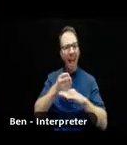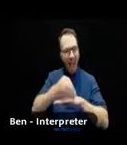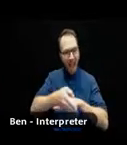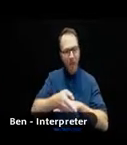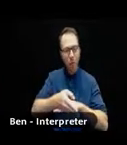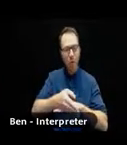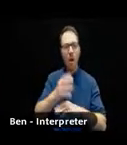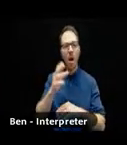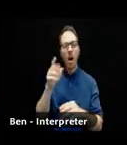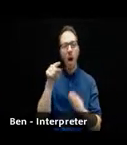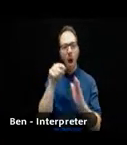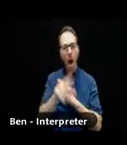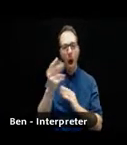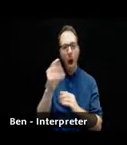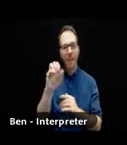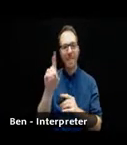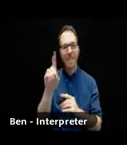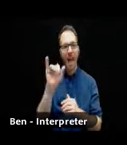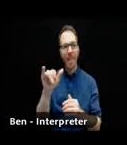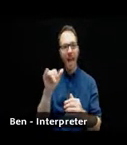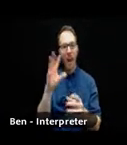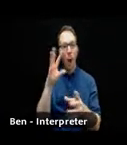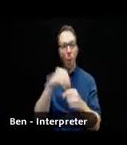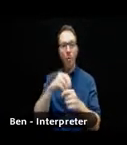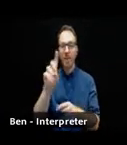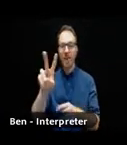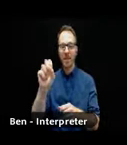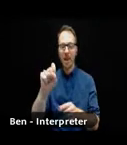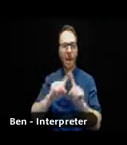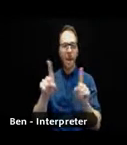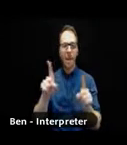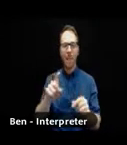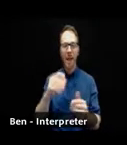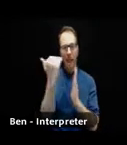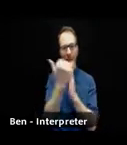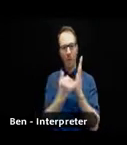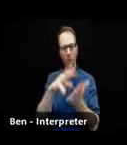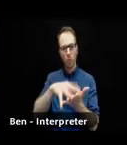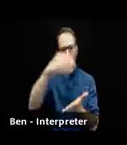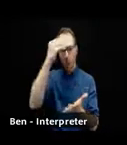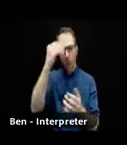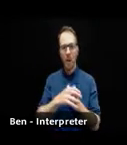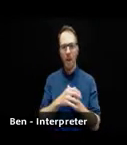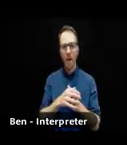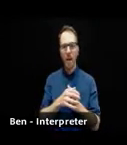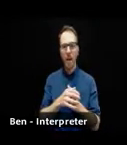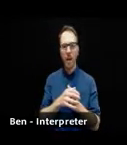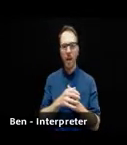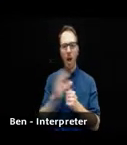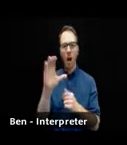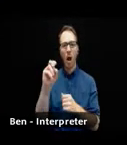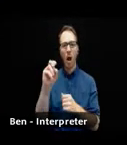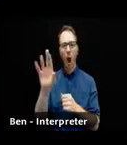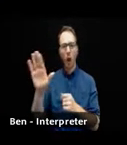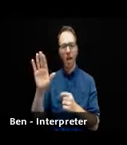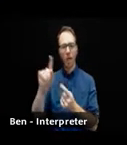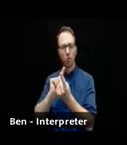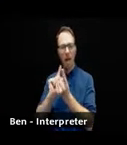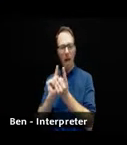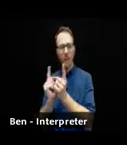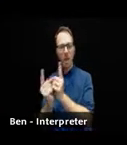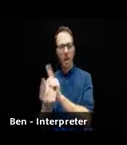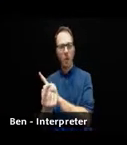involved domestic violence. But I do think that there's lessons to be learned here about sort of Connor's transformation and